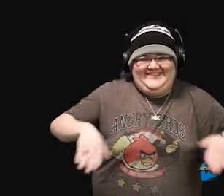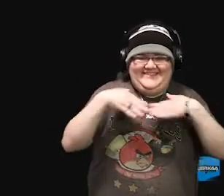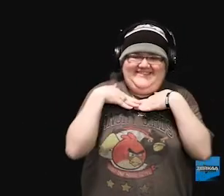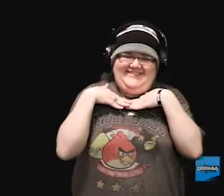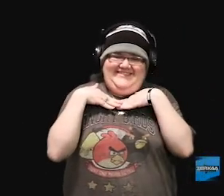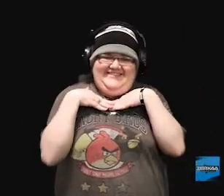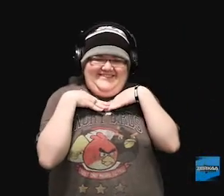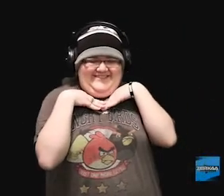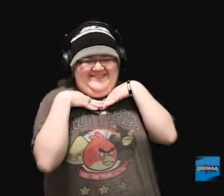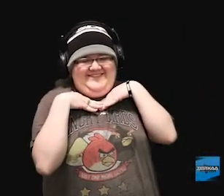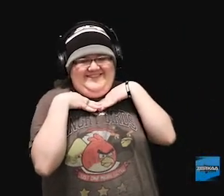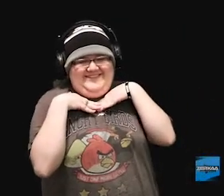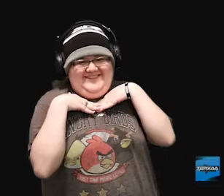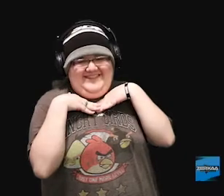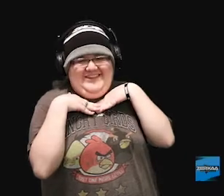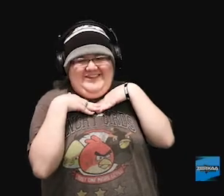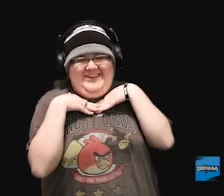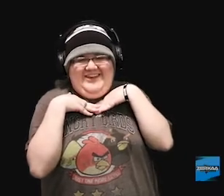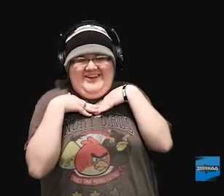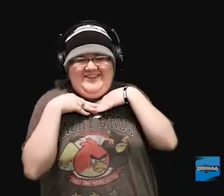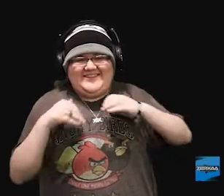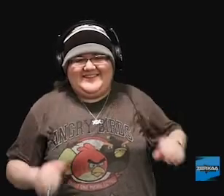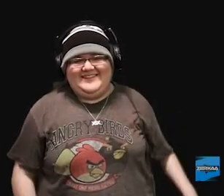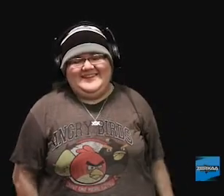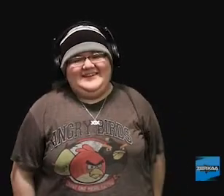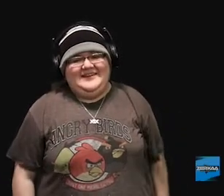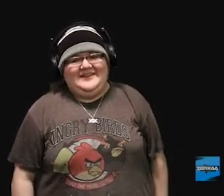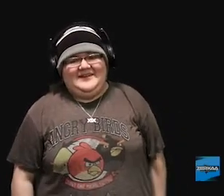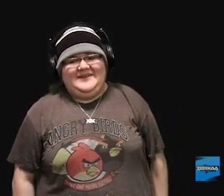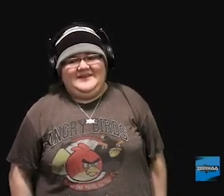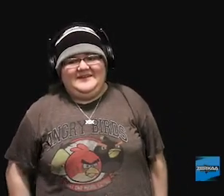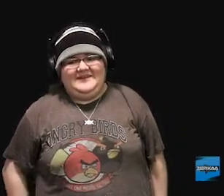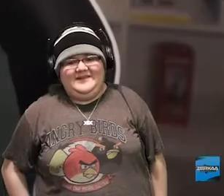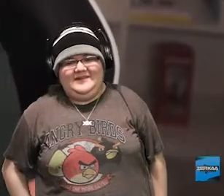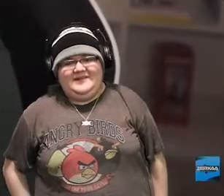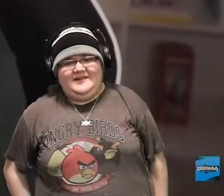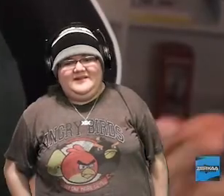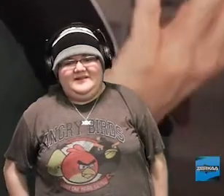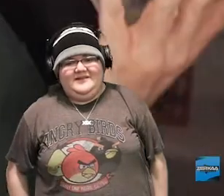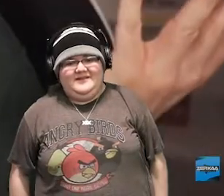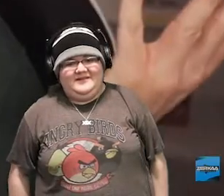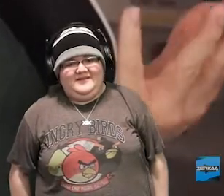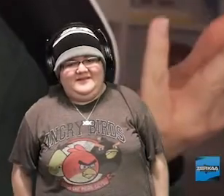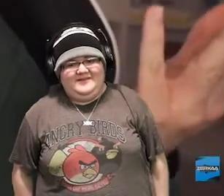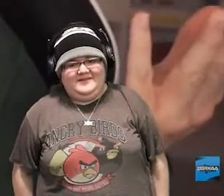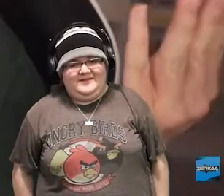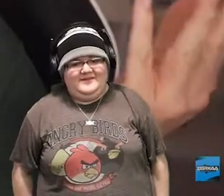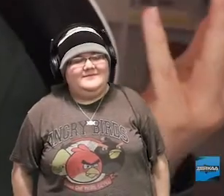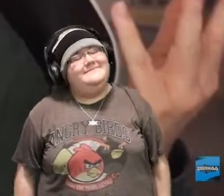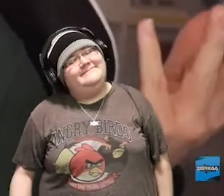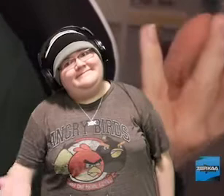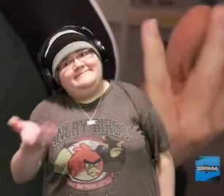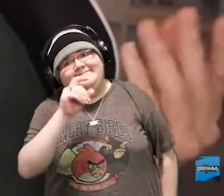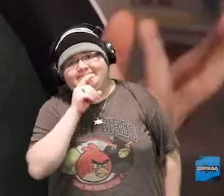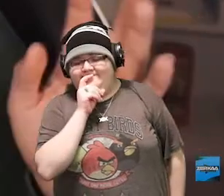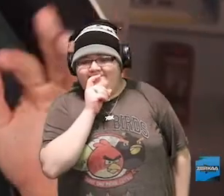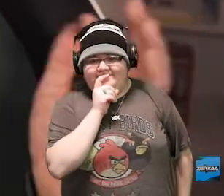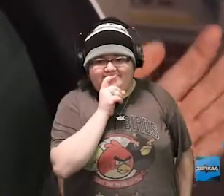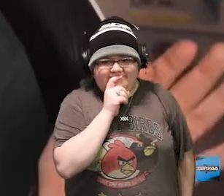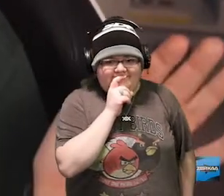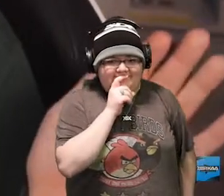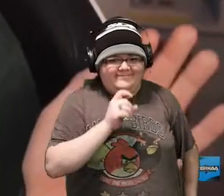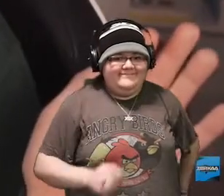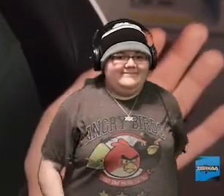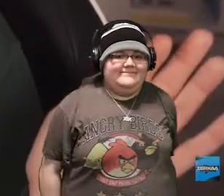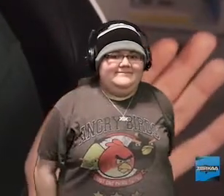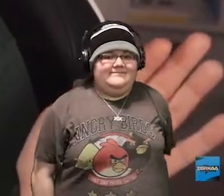find the same. It's a fun house, Winter Wonderland. It's and cute. We actually tried to find it last time we went. Hopefully, Winter Wonderland will be about this year. I'm assuming it'll be about, right?